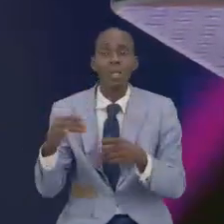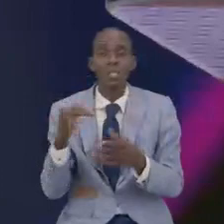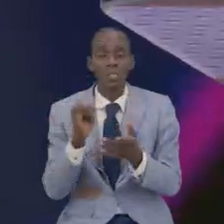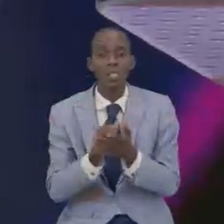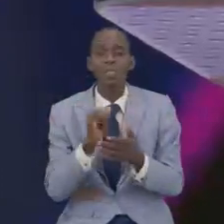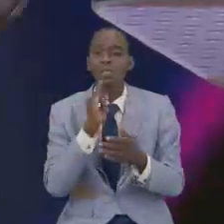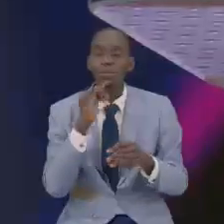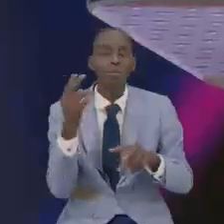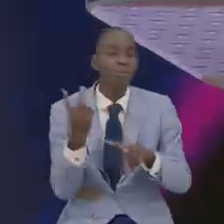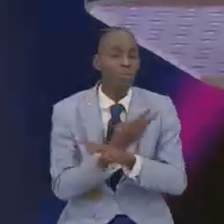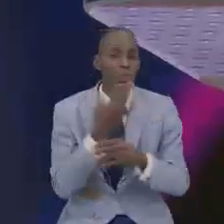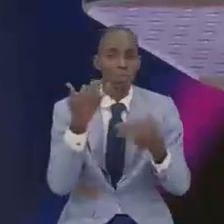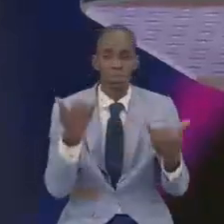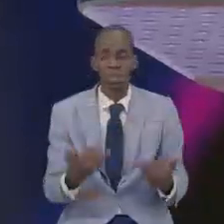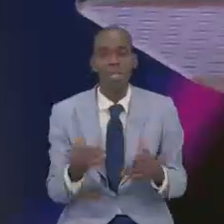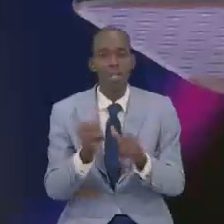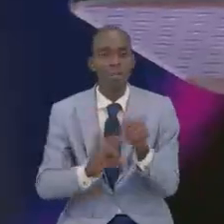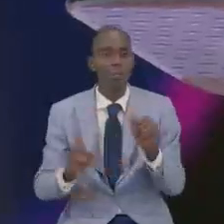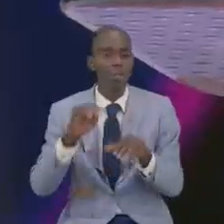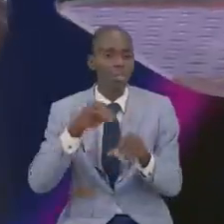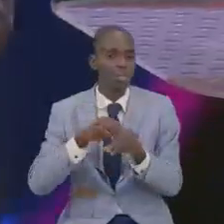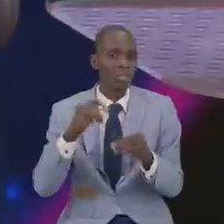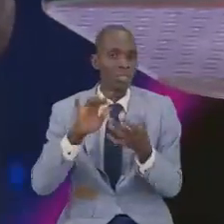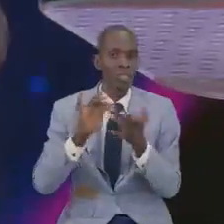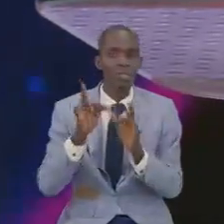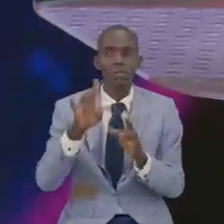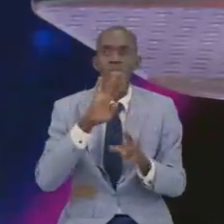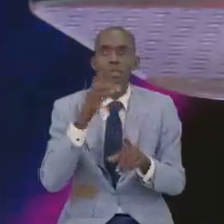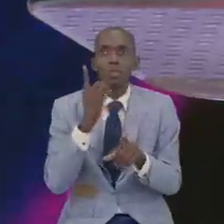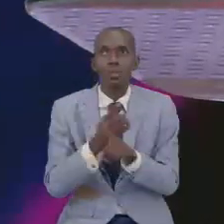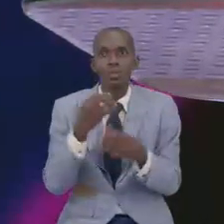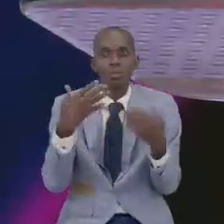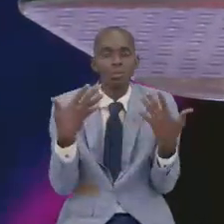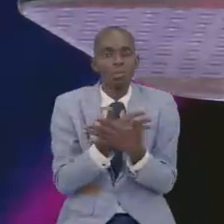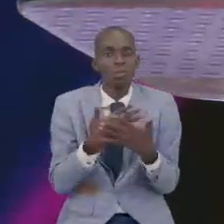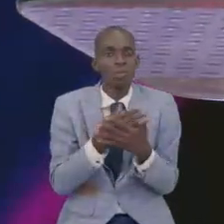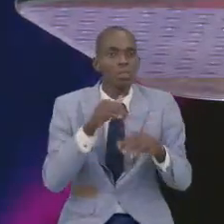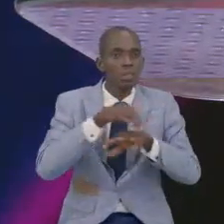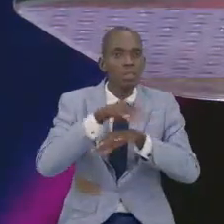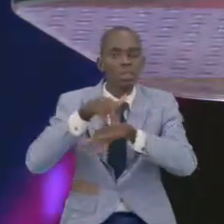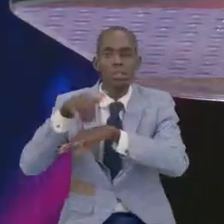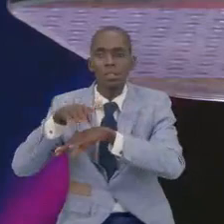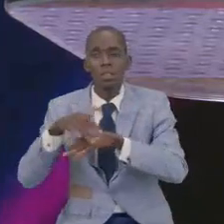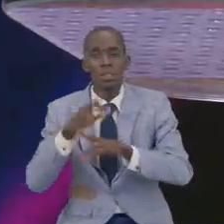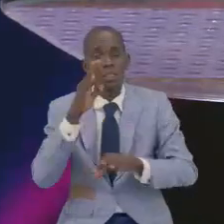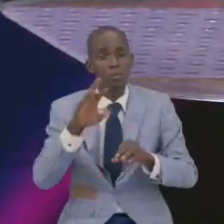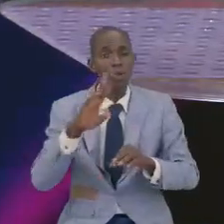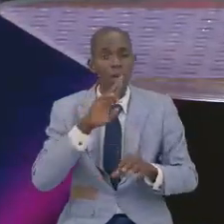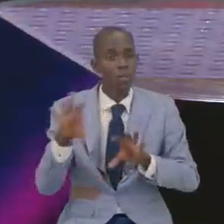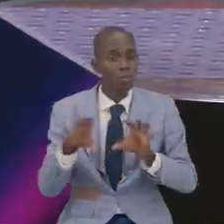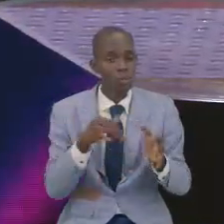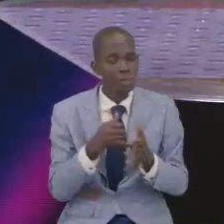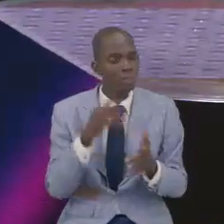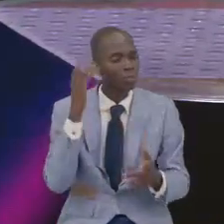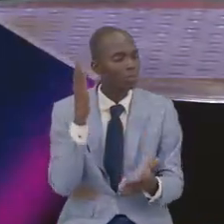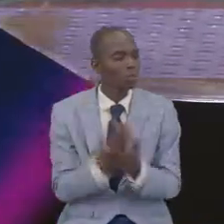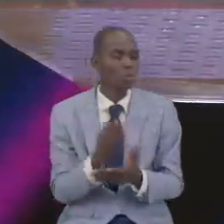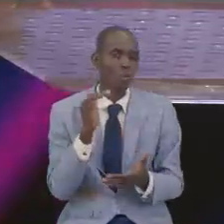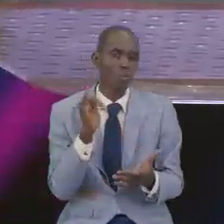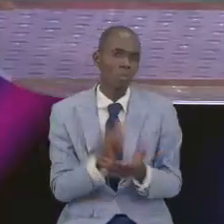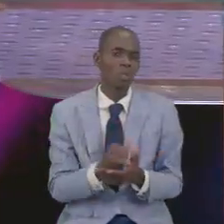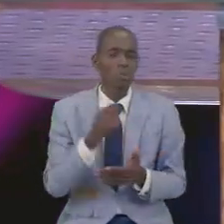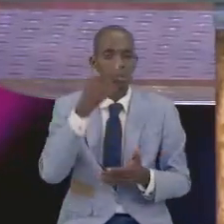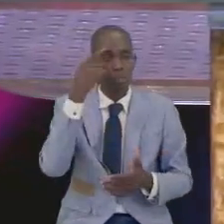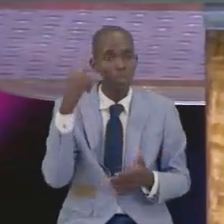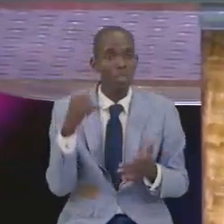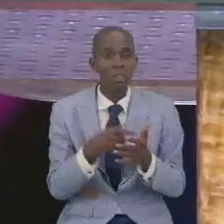there. Send this. And then you're busy sending. If you have been doing that, you have to stop that. Because it